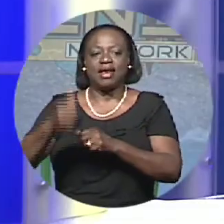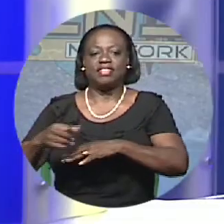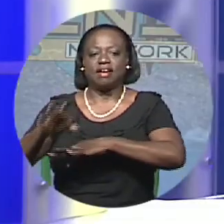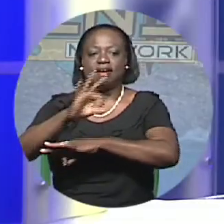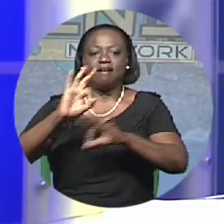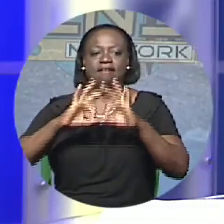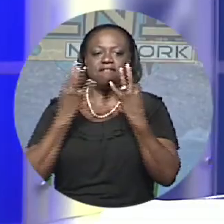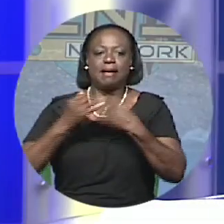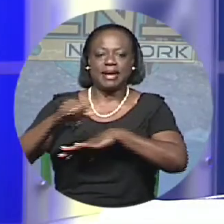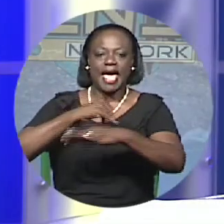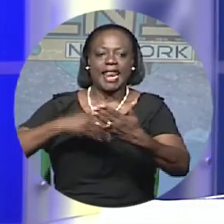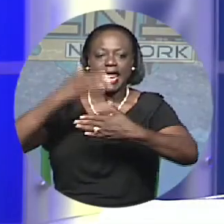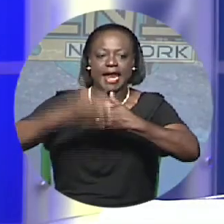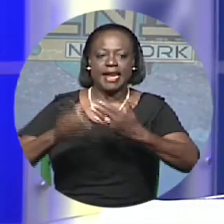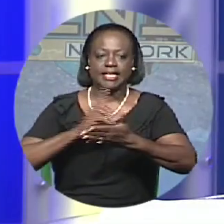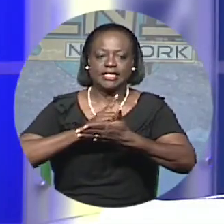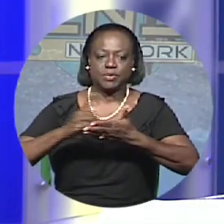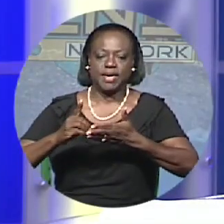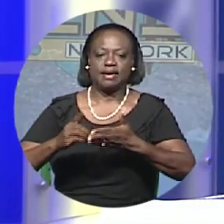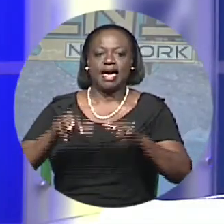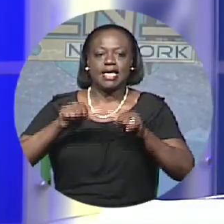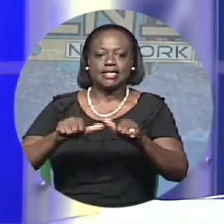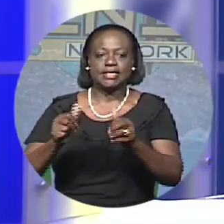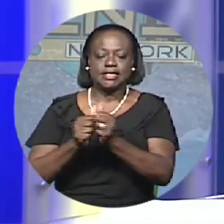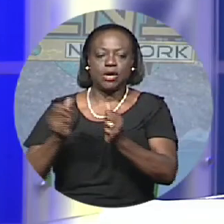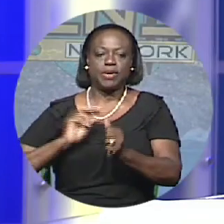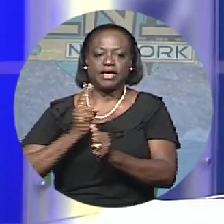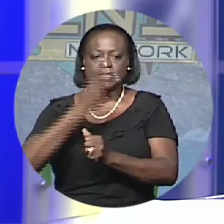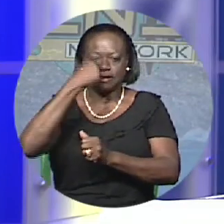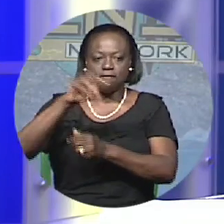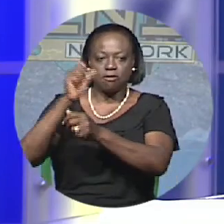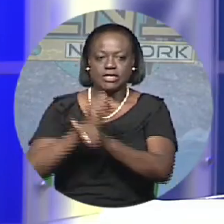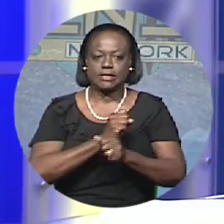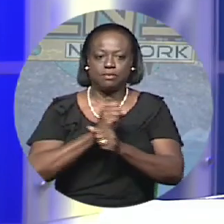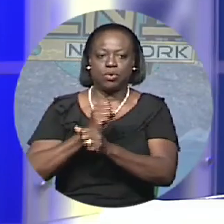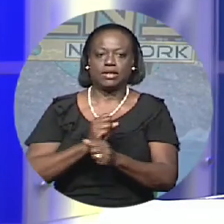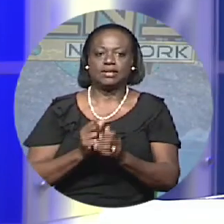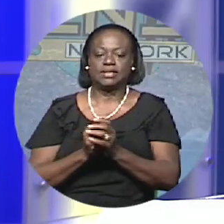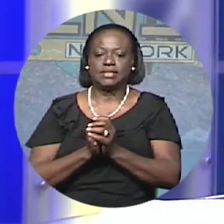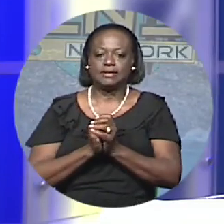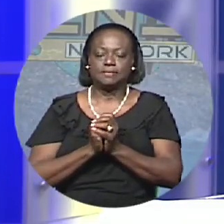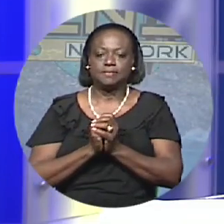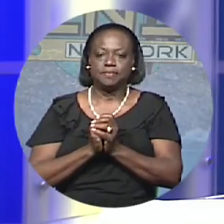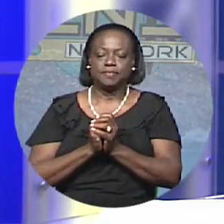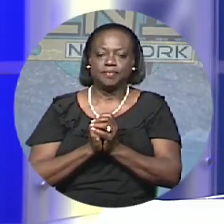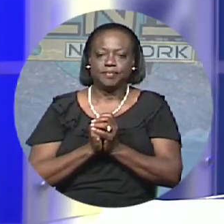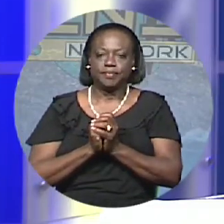for this portion of the news, but don't go anywhere just yet. Sports is up next with Julian Gibson.